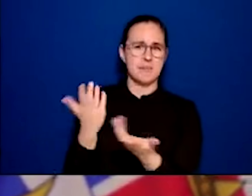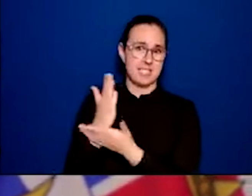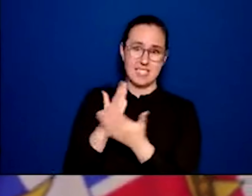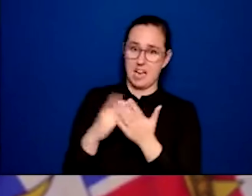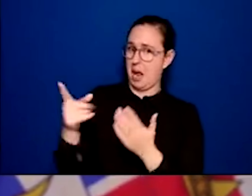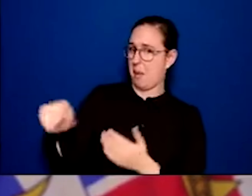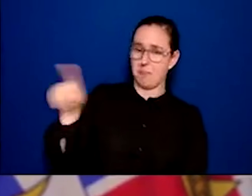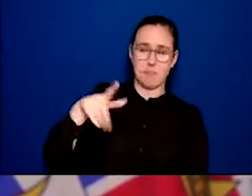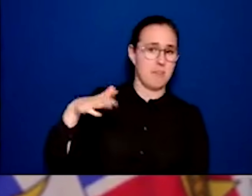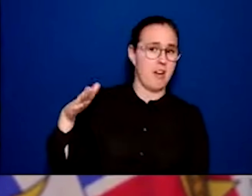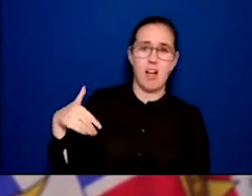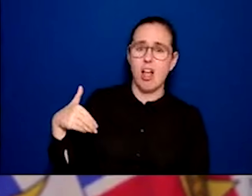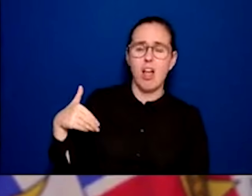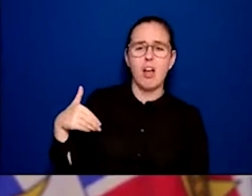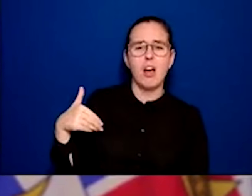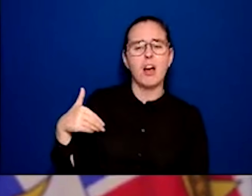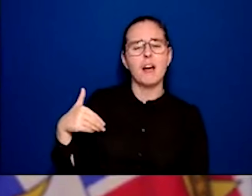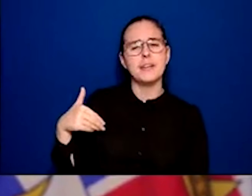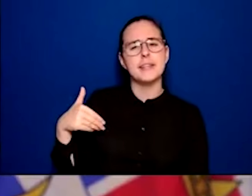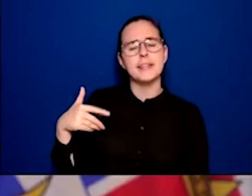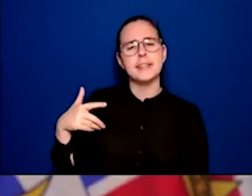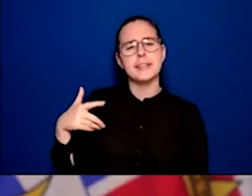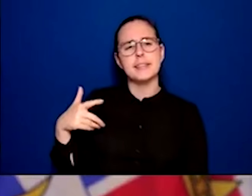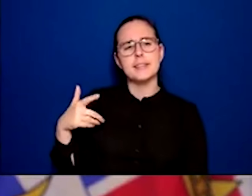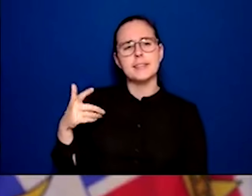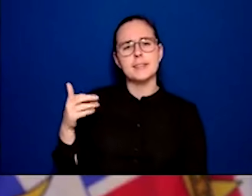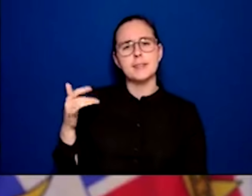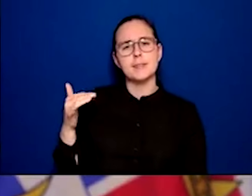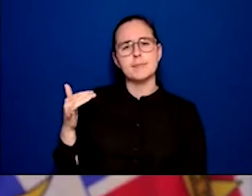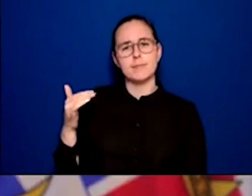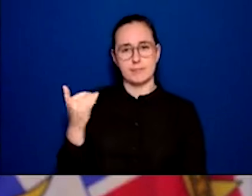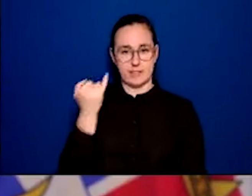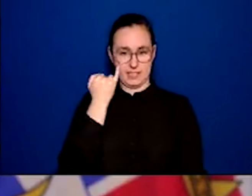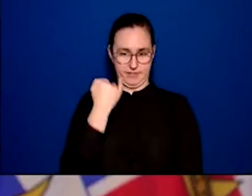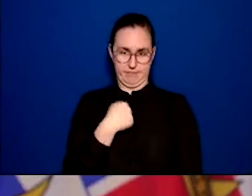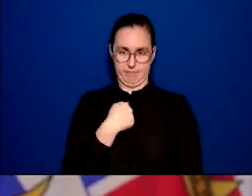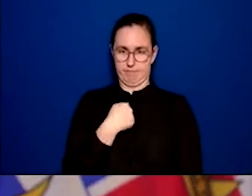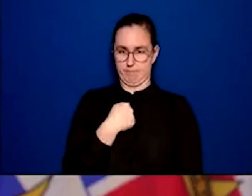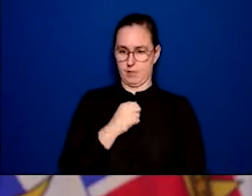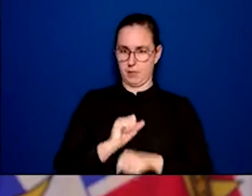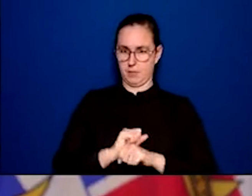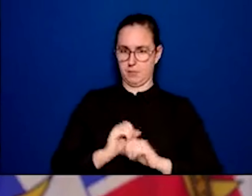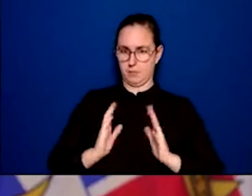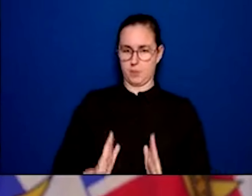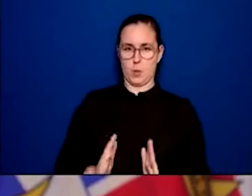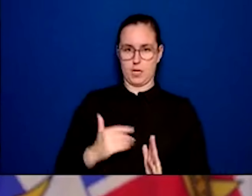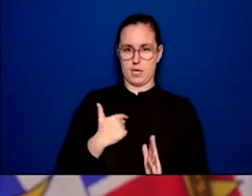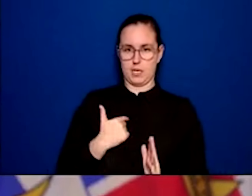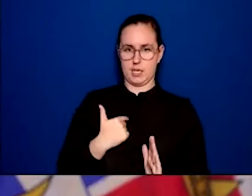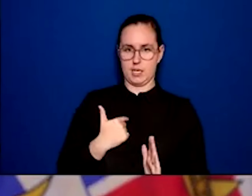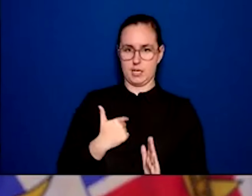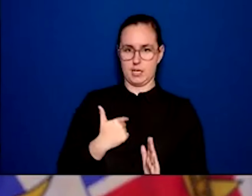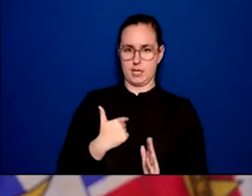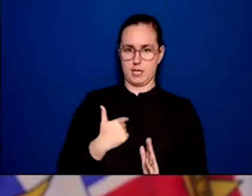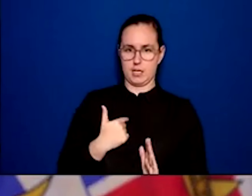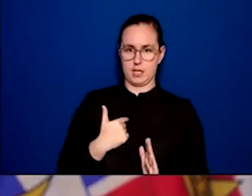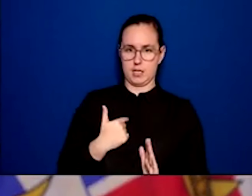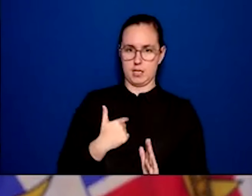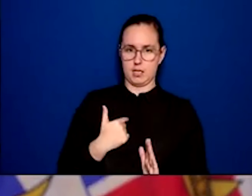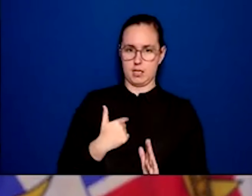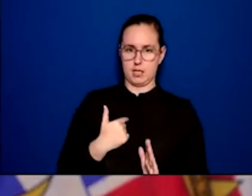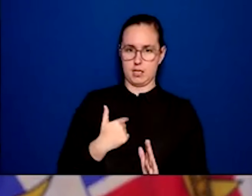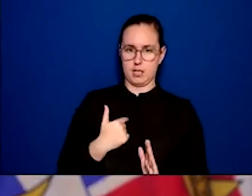how much leeway do employees have to refuse to work